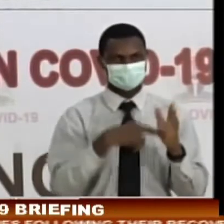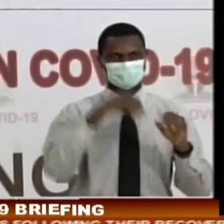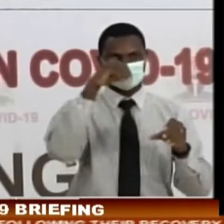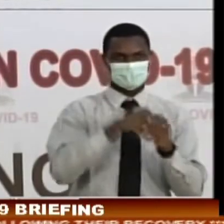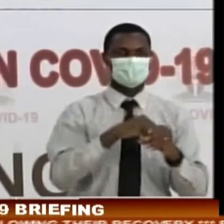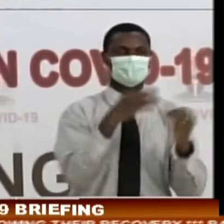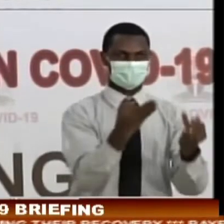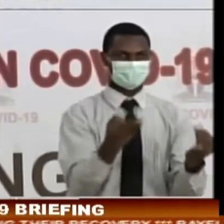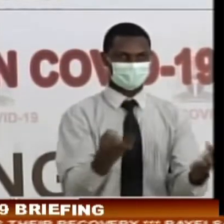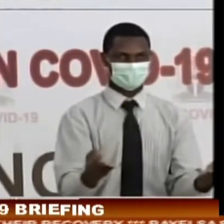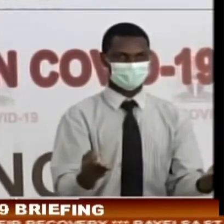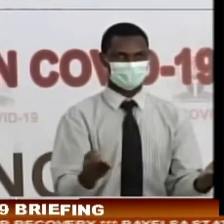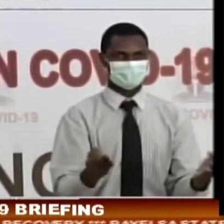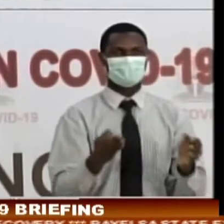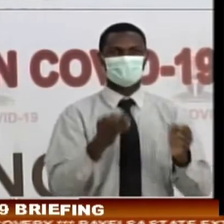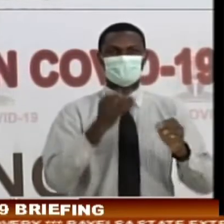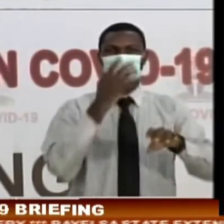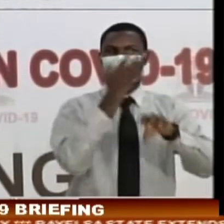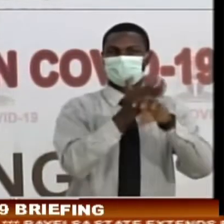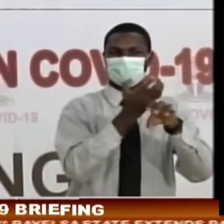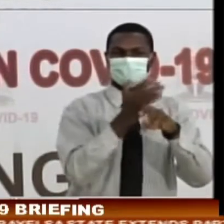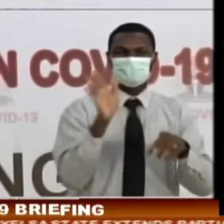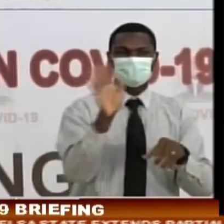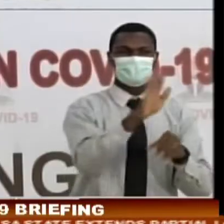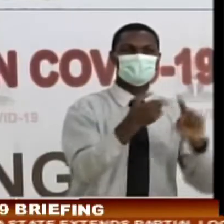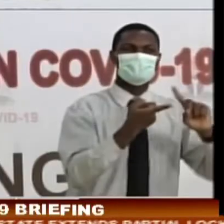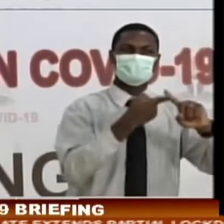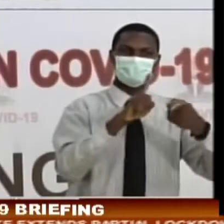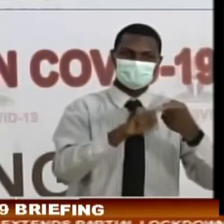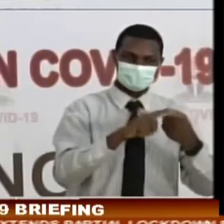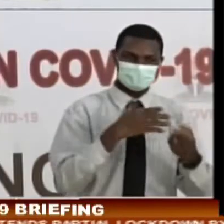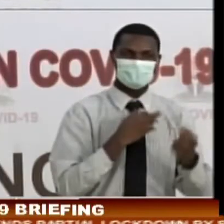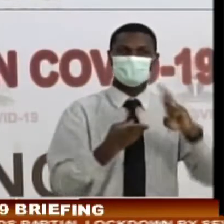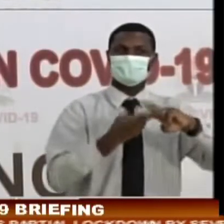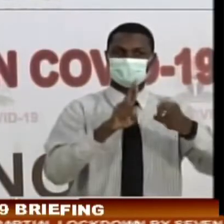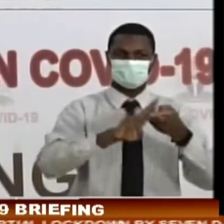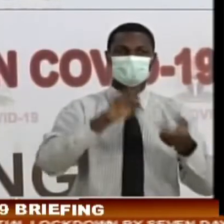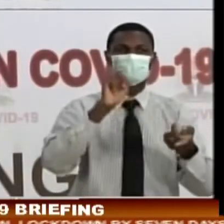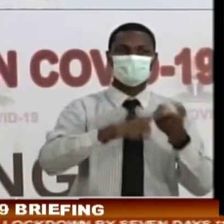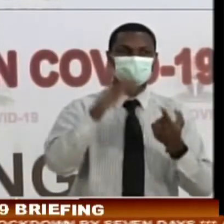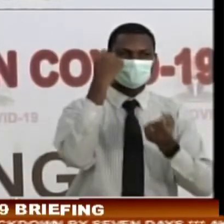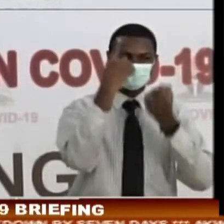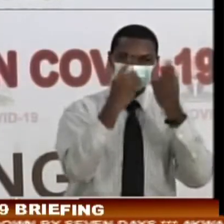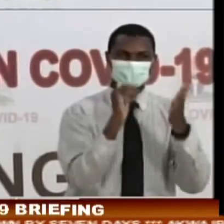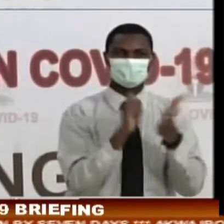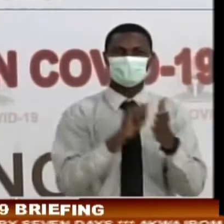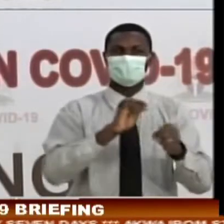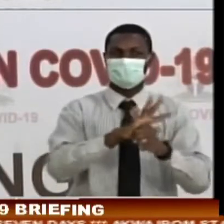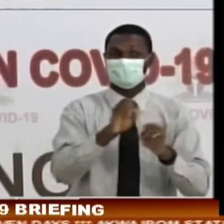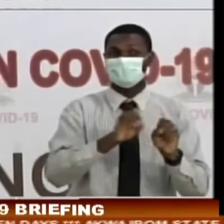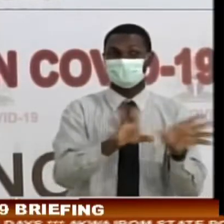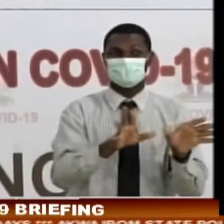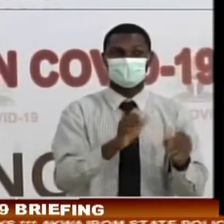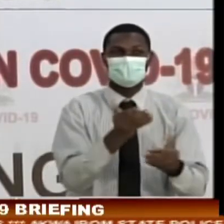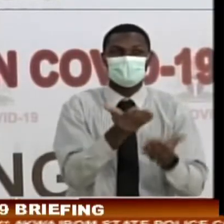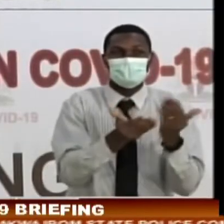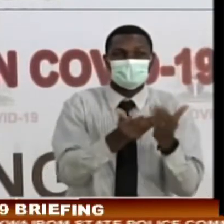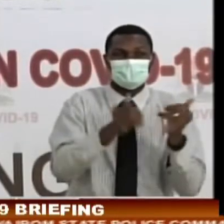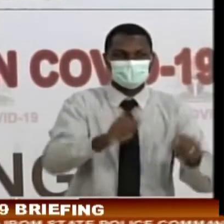their friends and relations to recognize the contagious nature of the Disease by